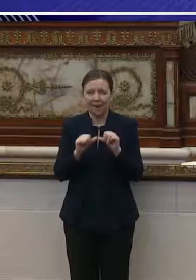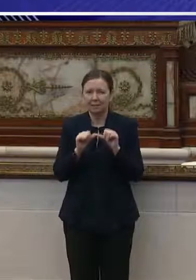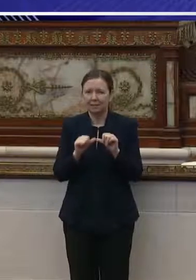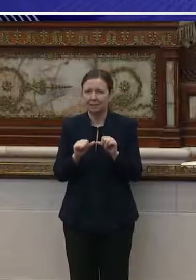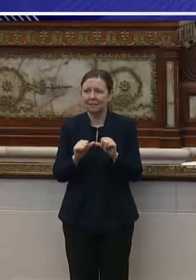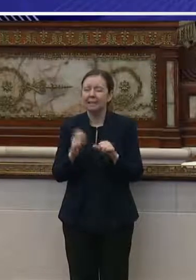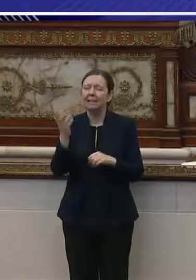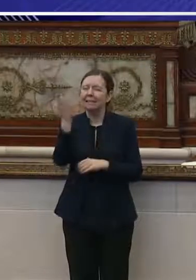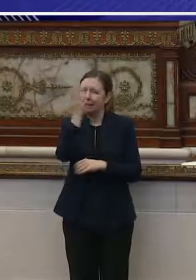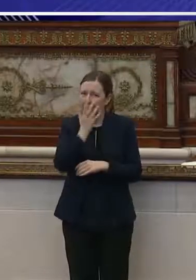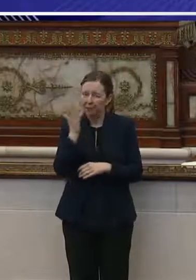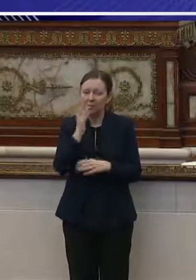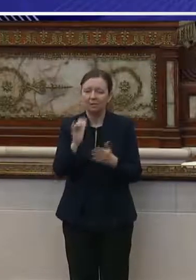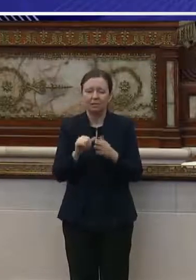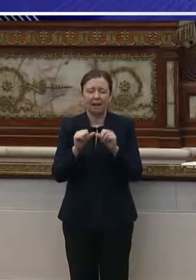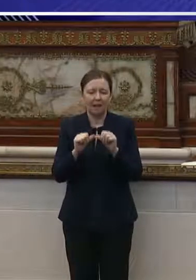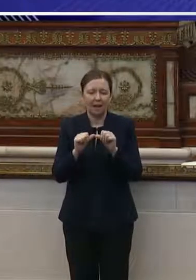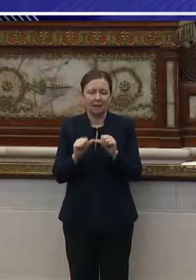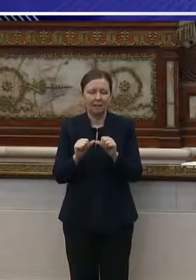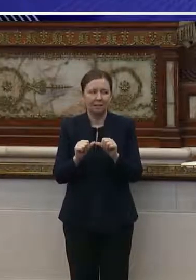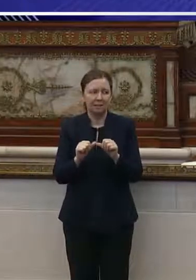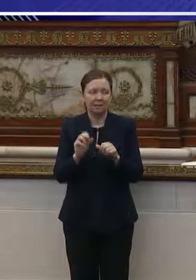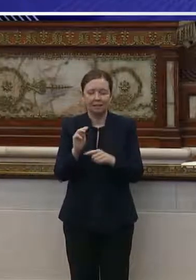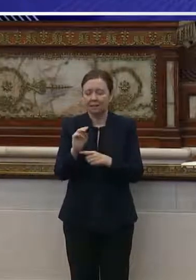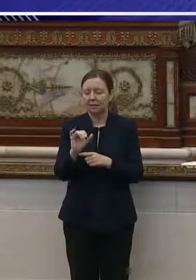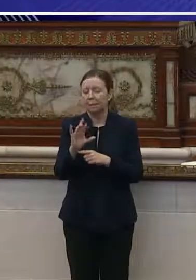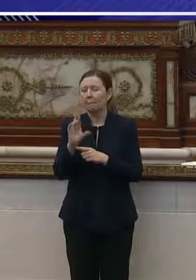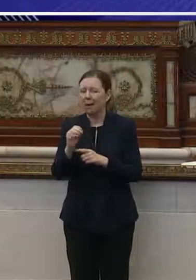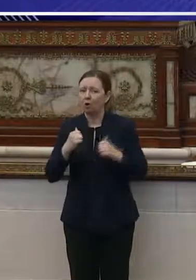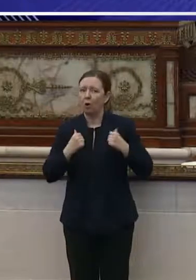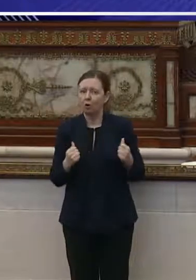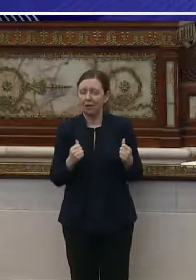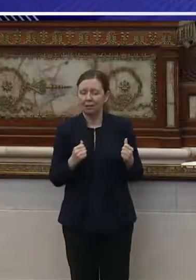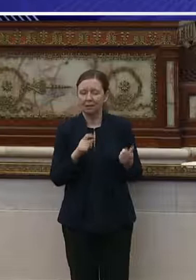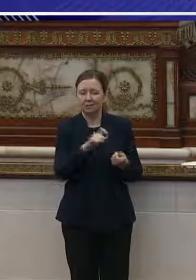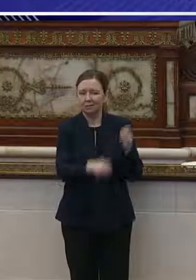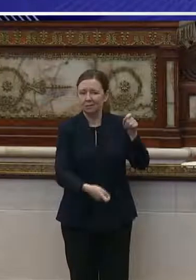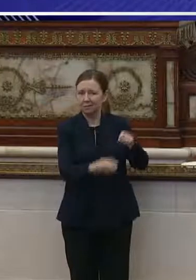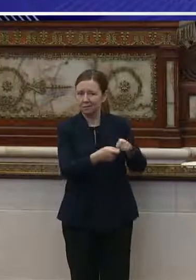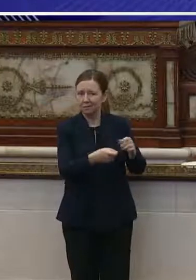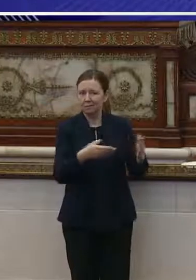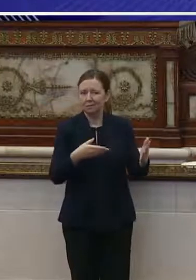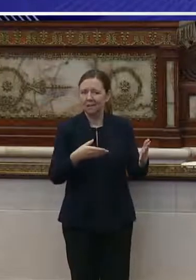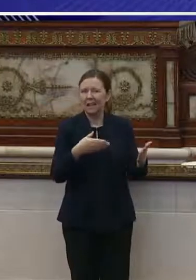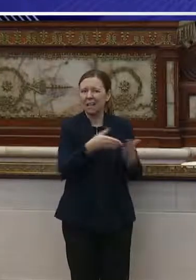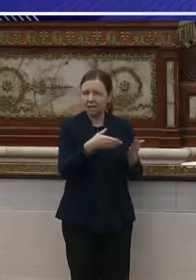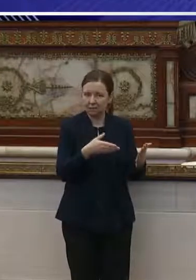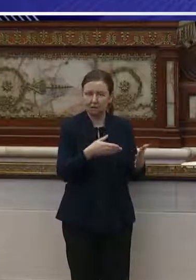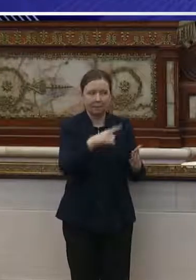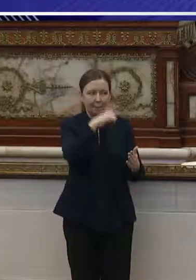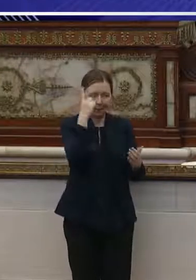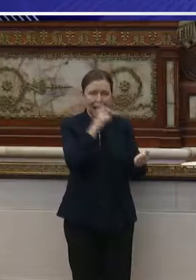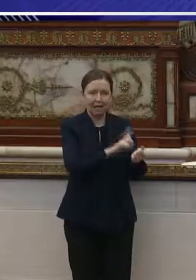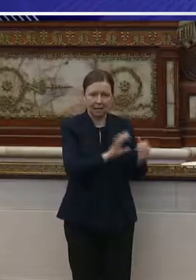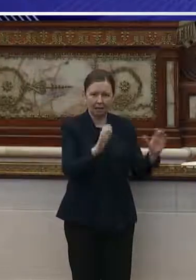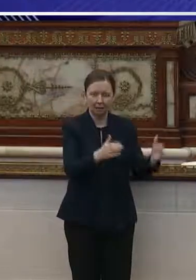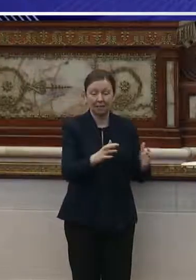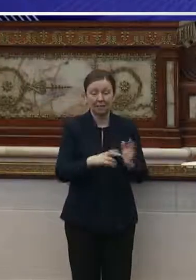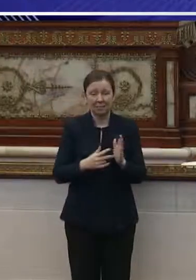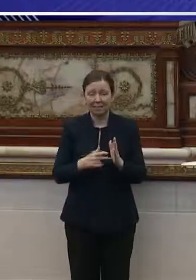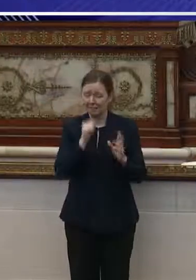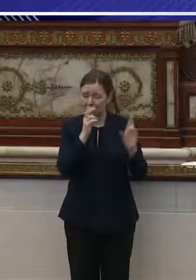the appearance of these constant microaggressions towards the Black Doctors Consortium suggests a level